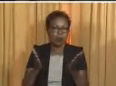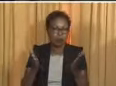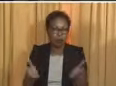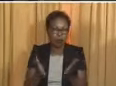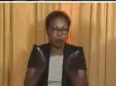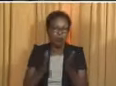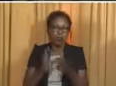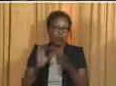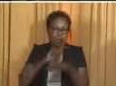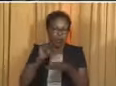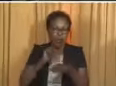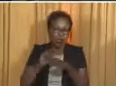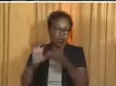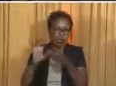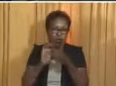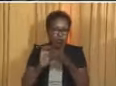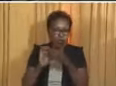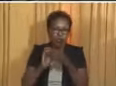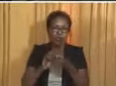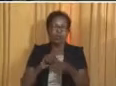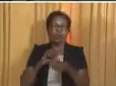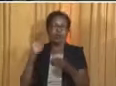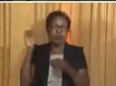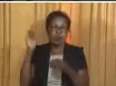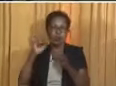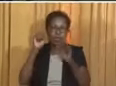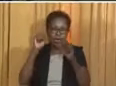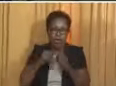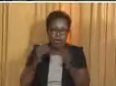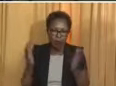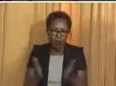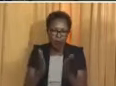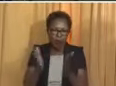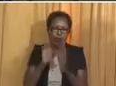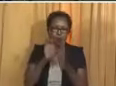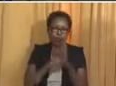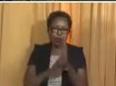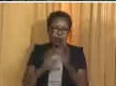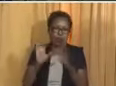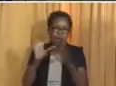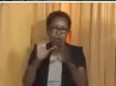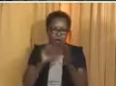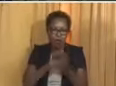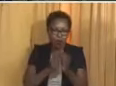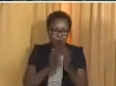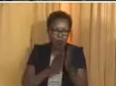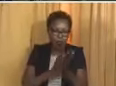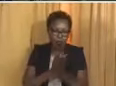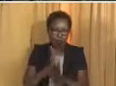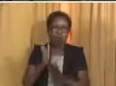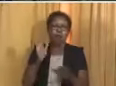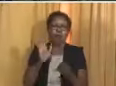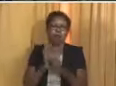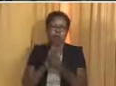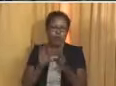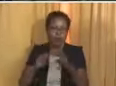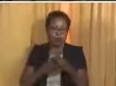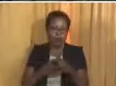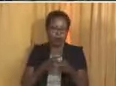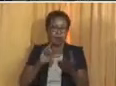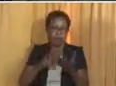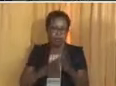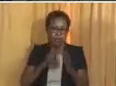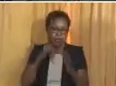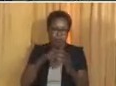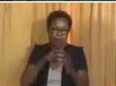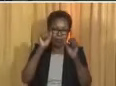national unity, the President can promote constitutional amendments through popular initiative. This would qualify as a